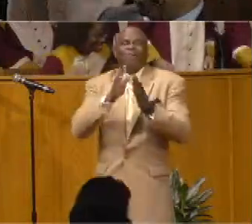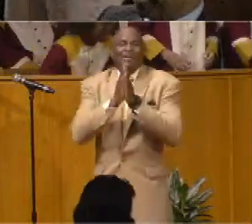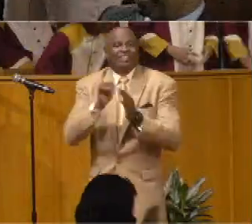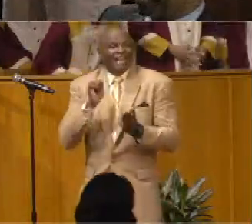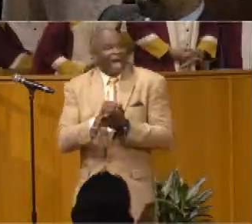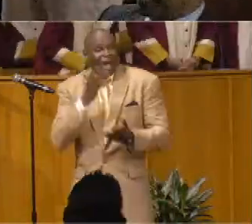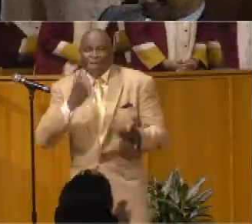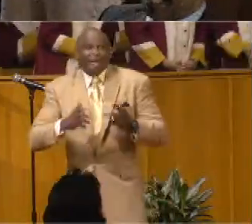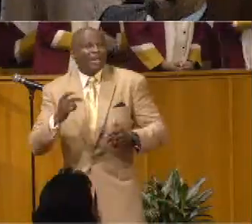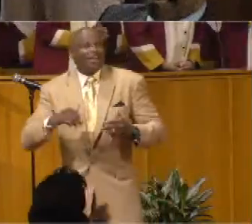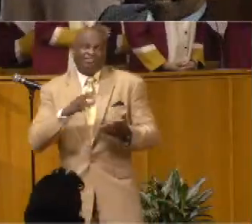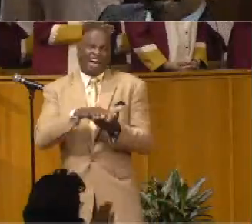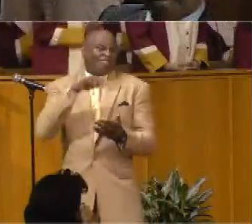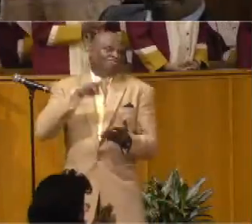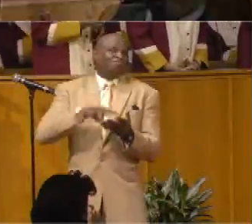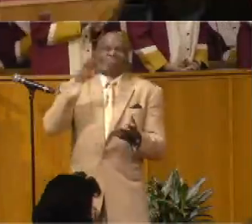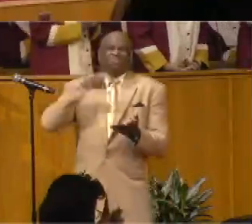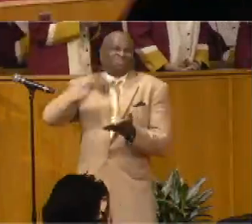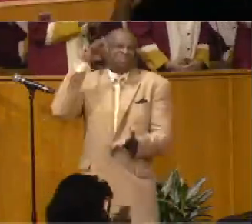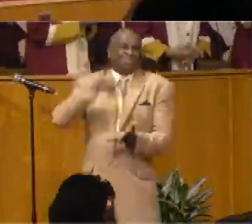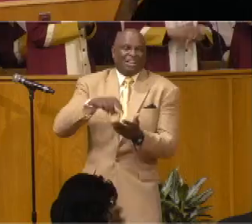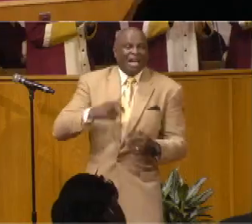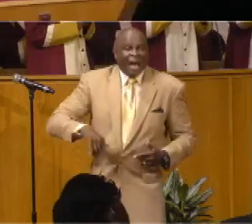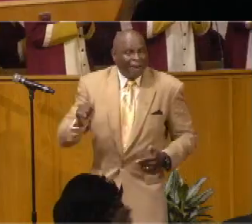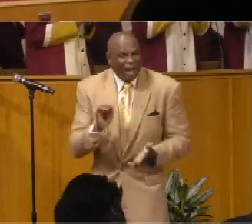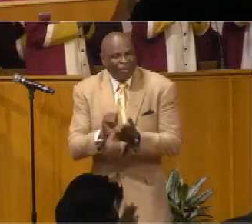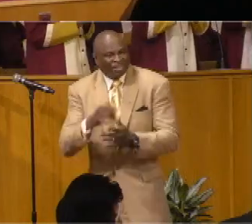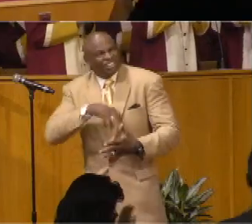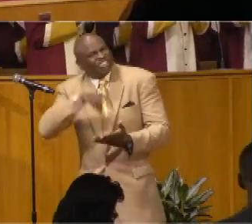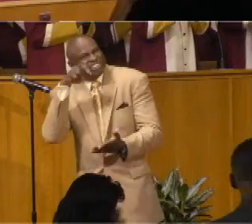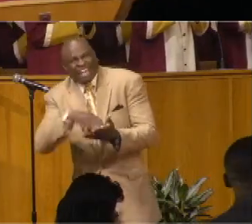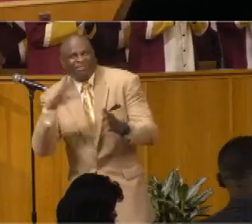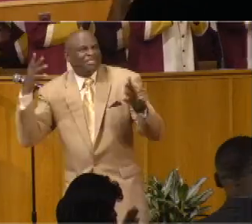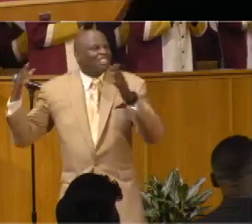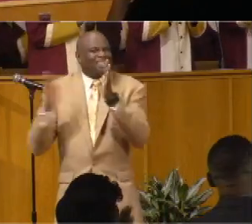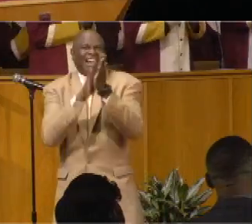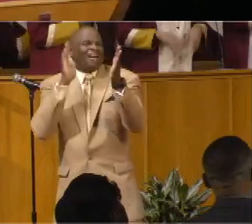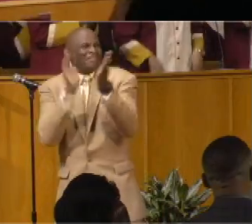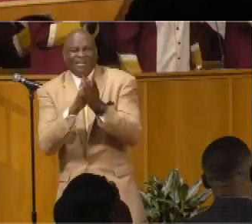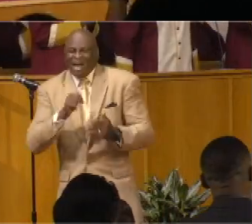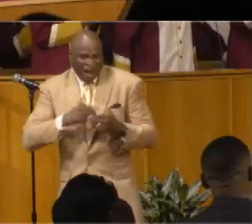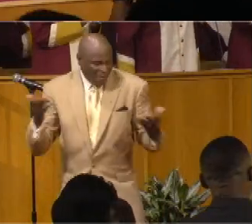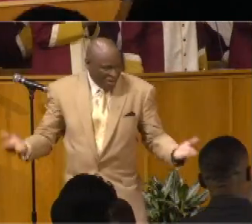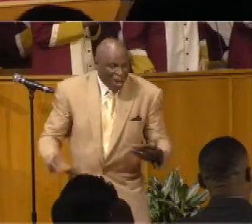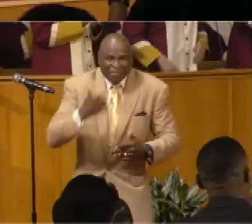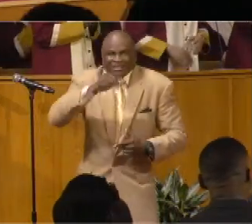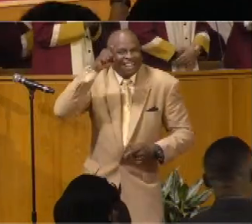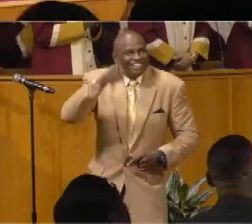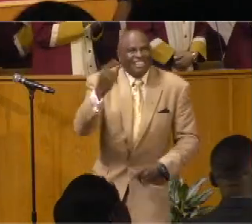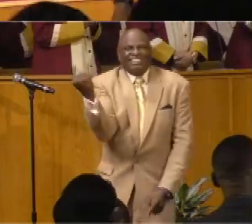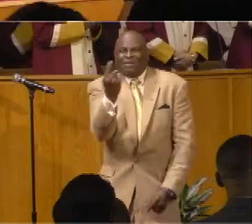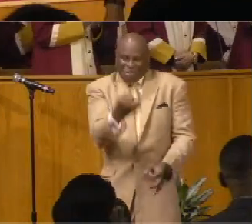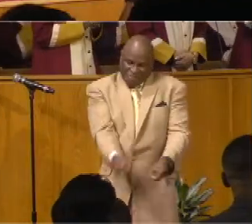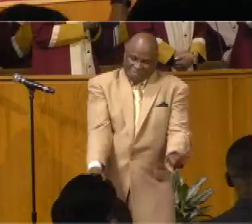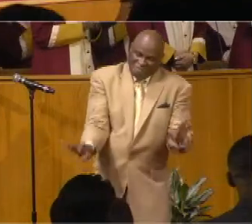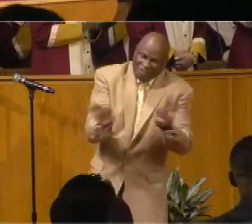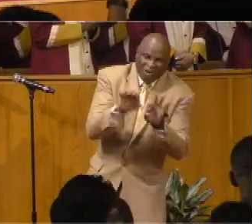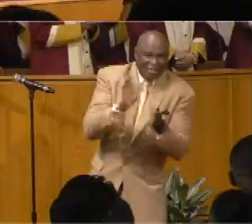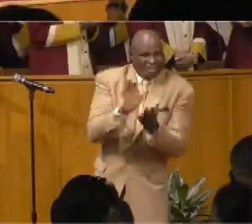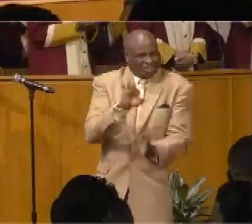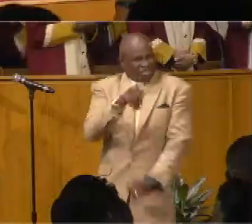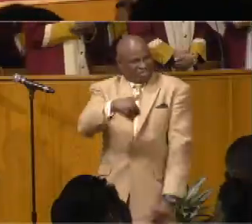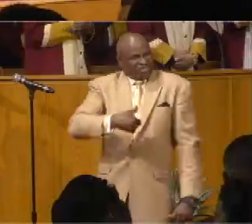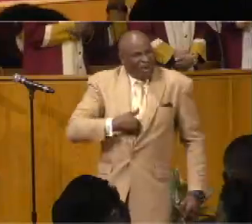declare that I'm not here for a lot of fluff. I'm not here just to shout and clap. I'm here because I need some substance in my